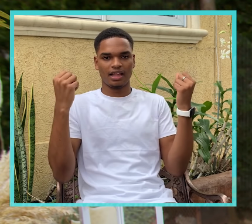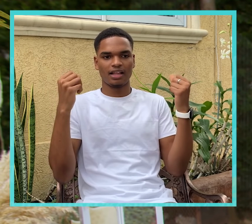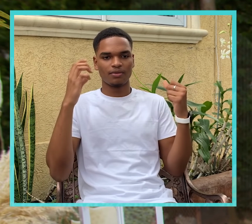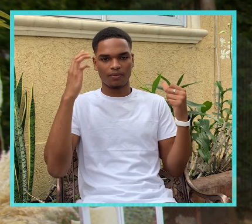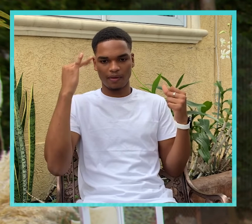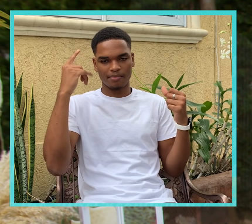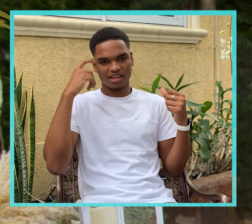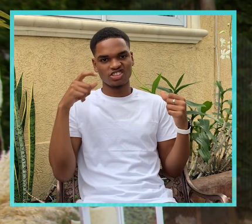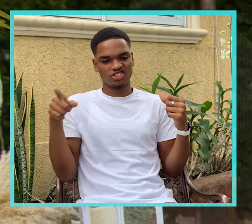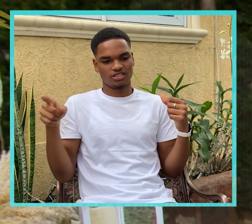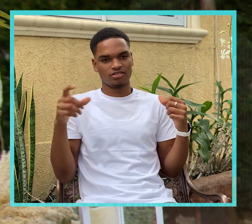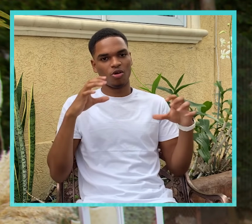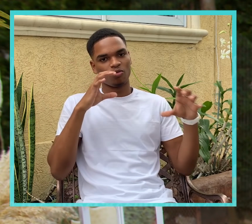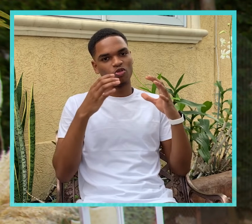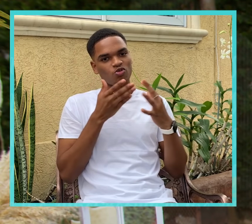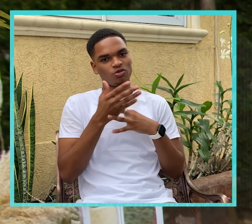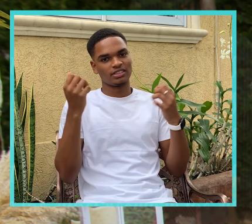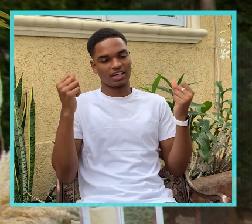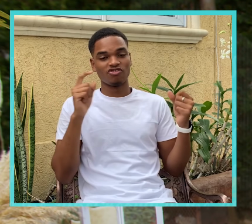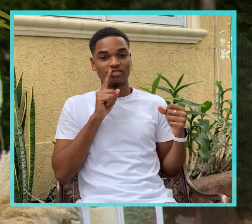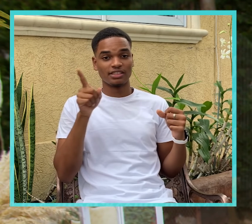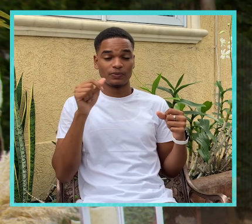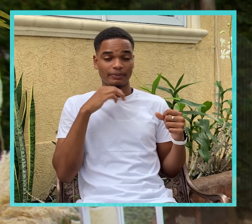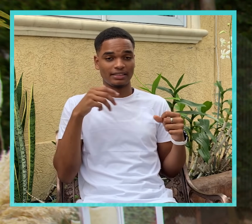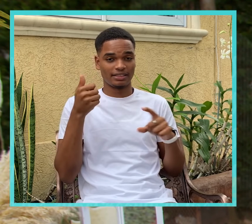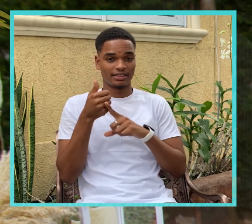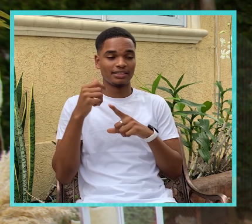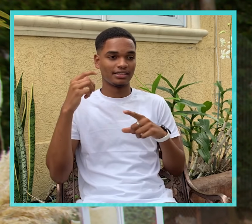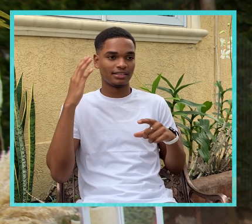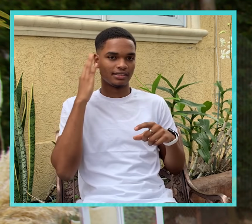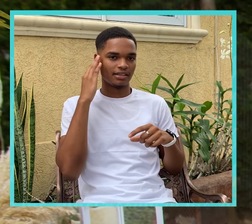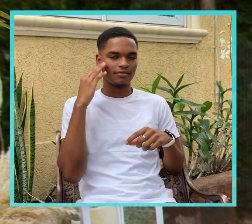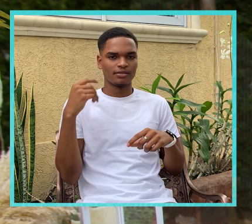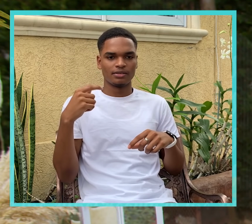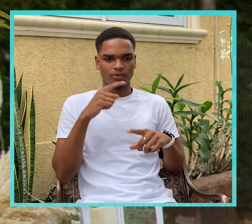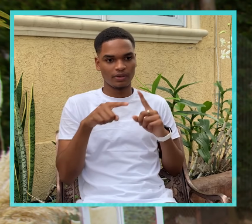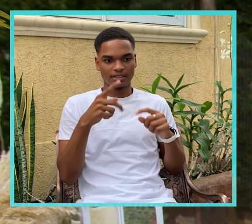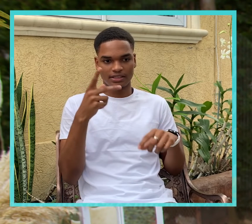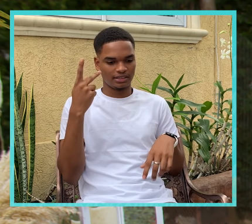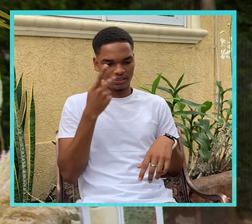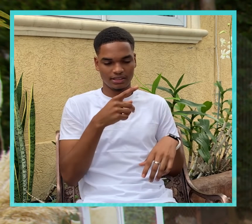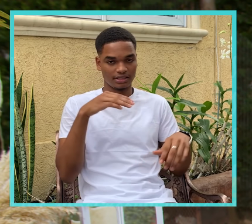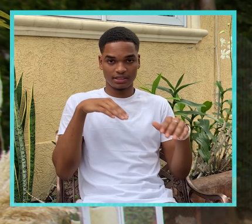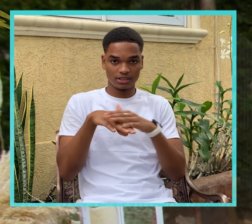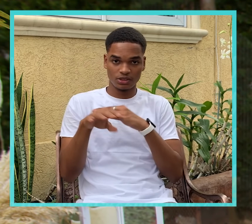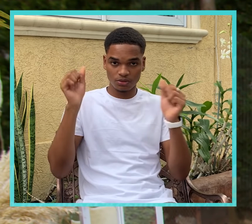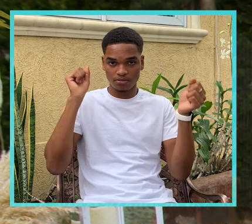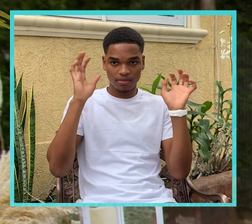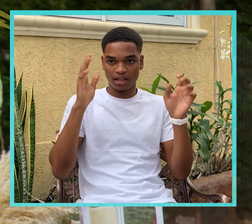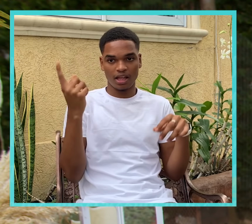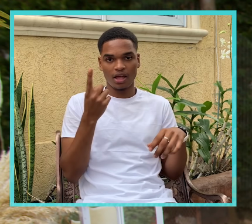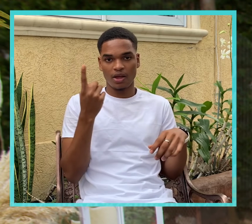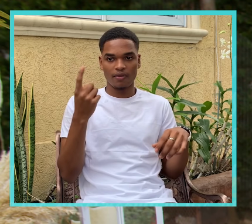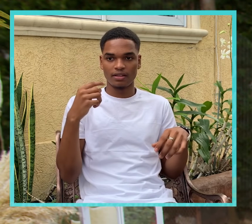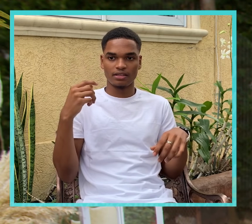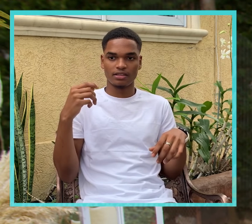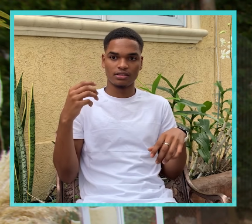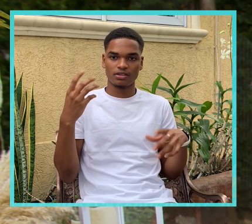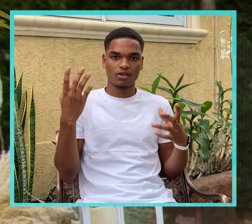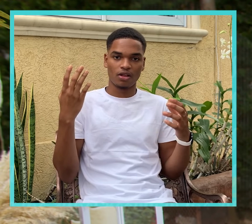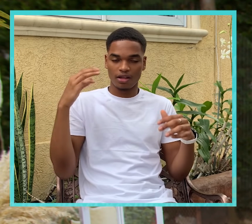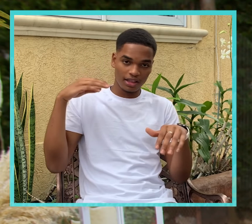communicates via sign. Right. So she's deaf. And every time she sees her running to the supermarket or coming in, she's like, she